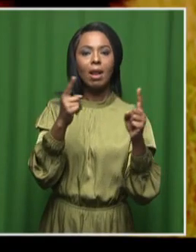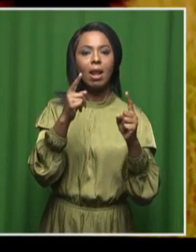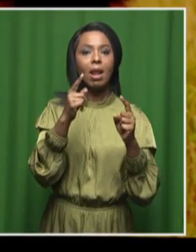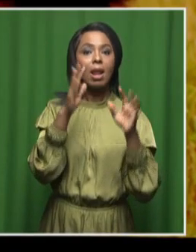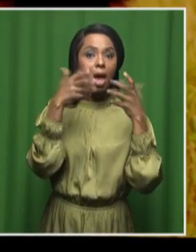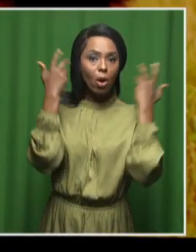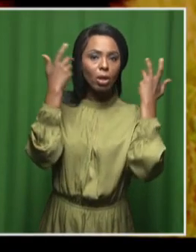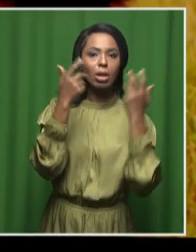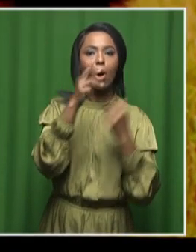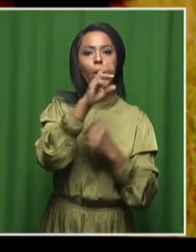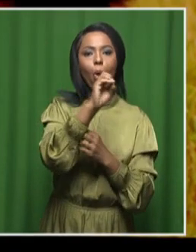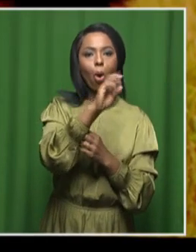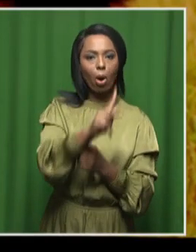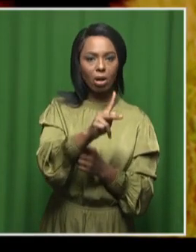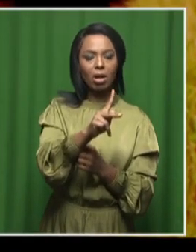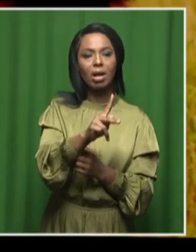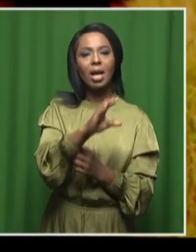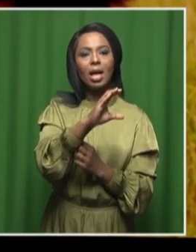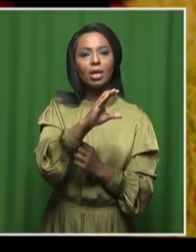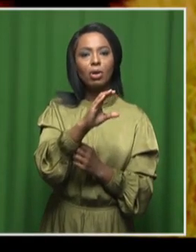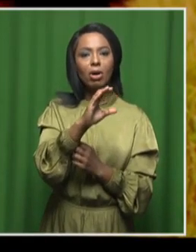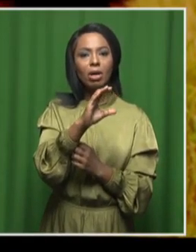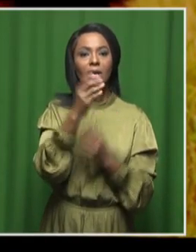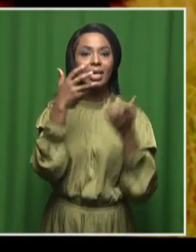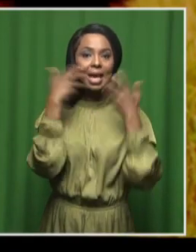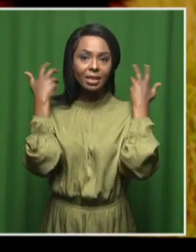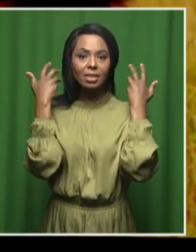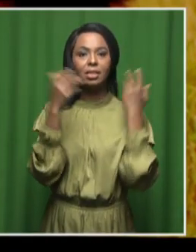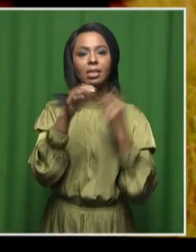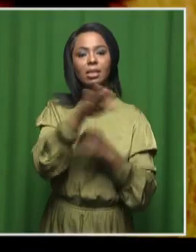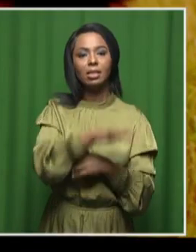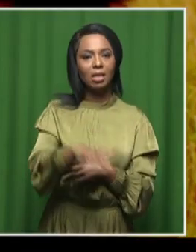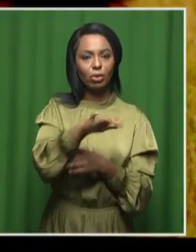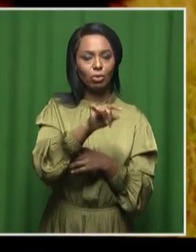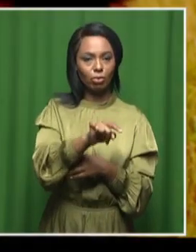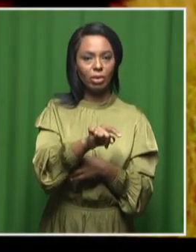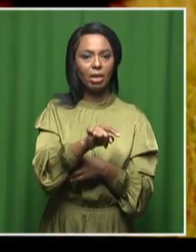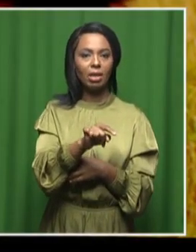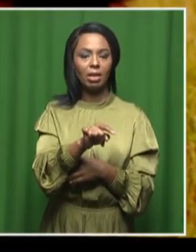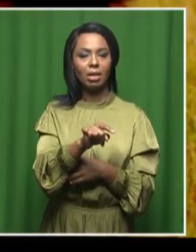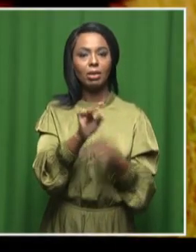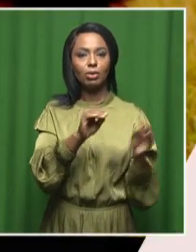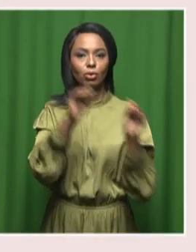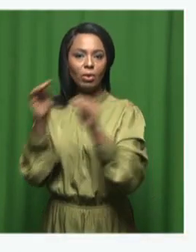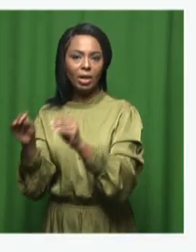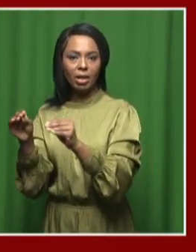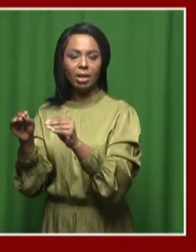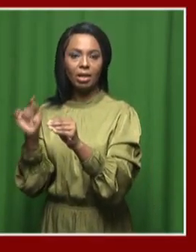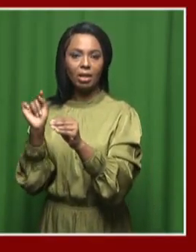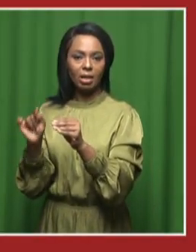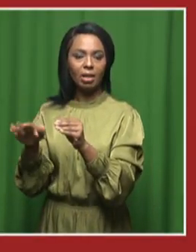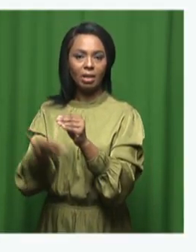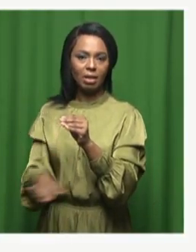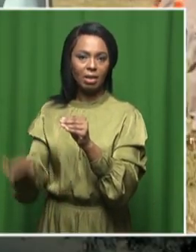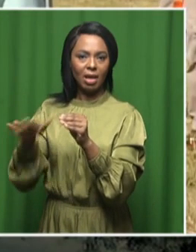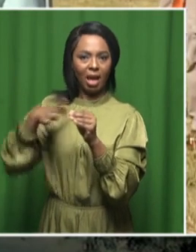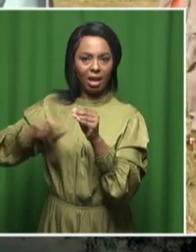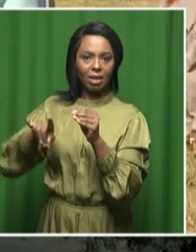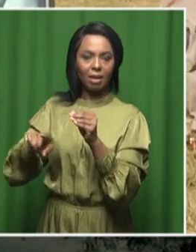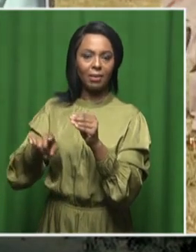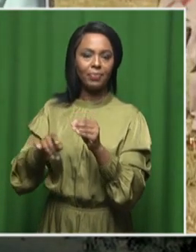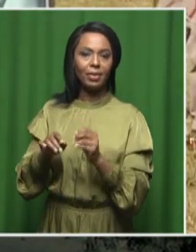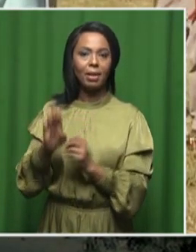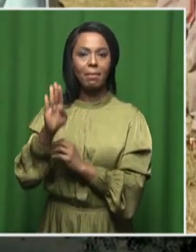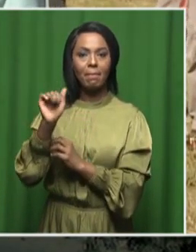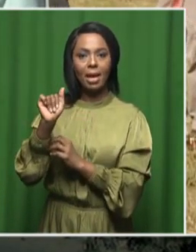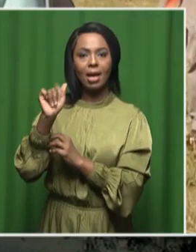LIONSROCK Big Cat Sanctuary in Bethlehem. Let's cross to our reporter Makhala Masiteng for more on the story. Makhala, a very good